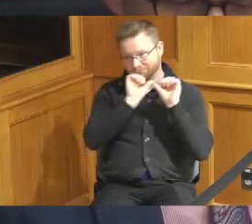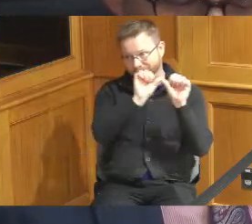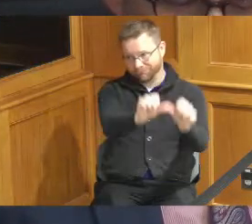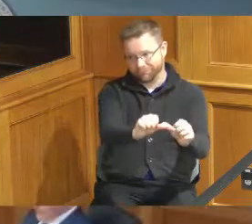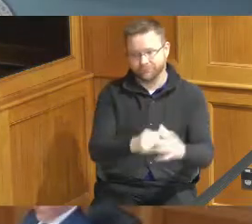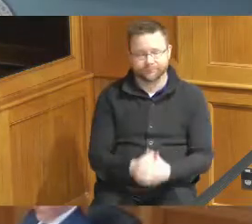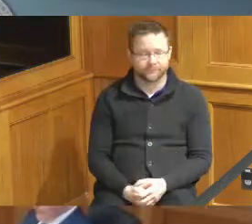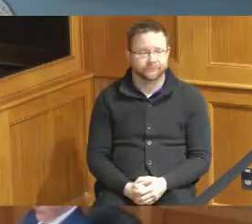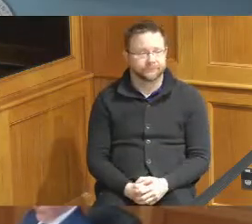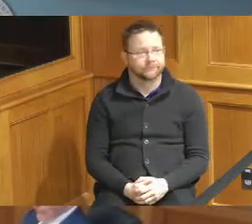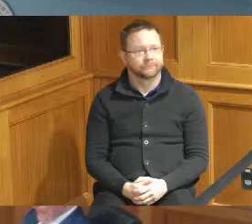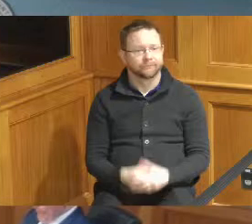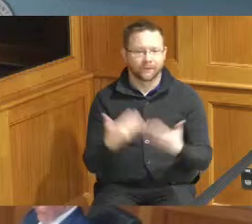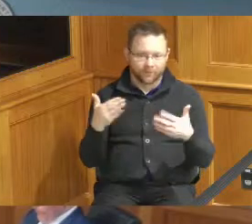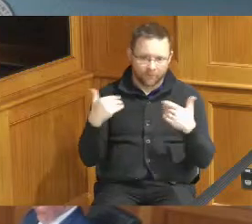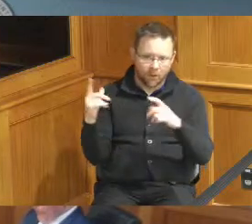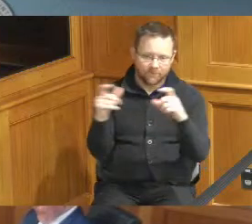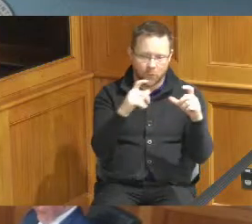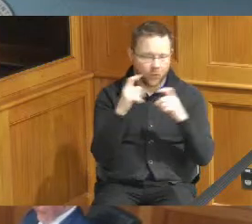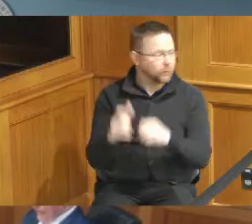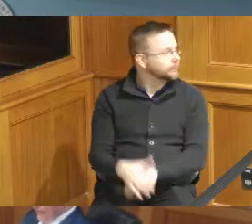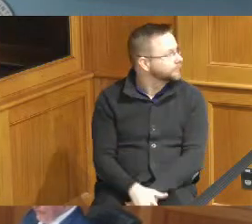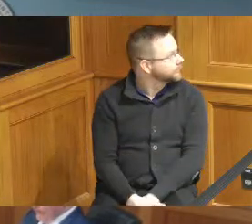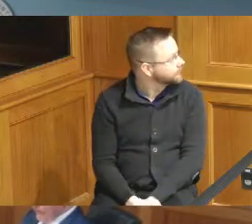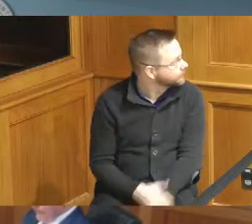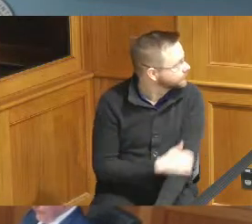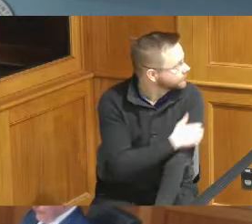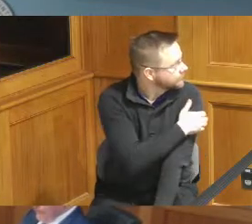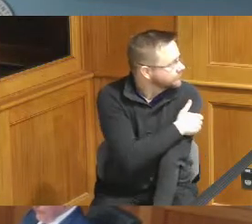it. Come on up, let's get a photo.